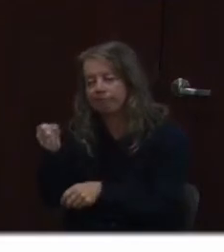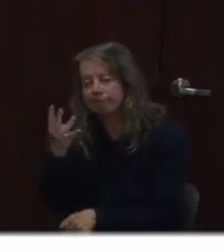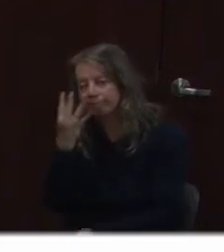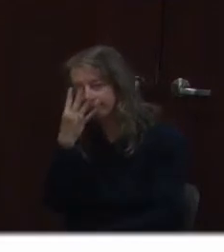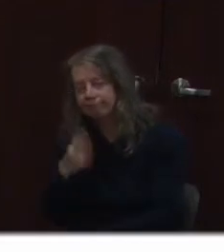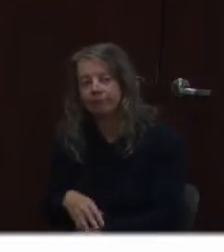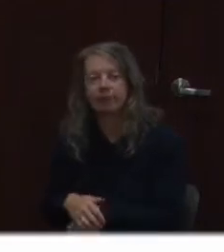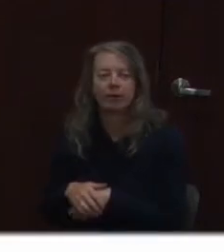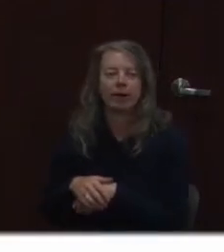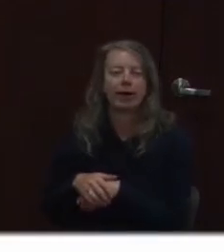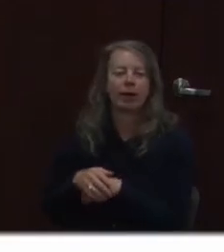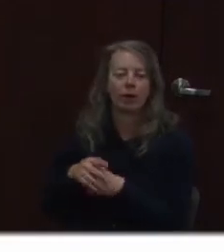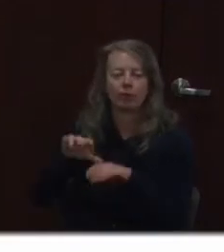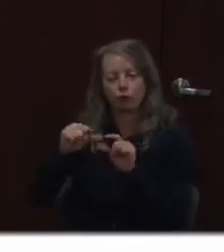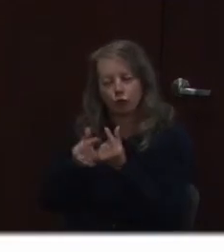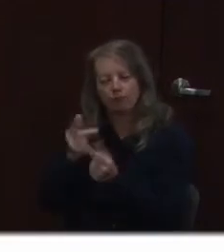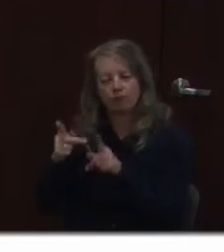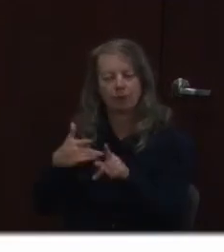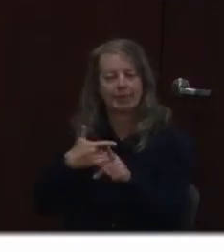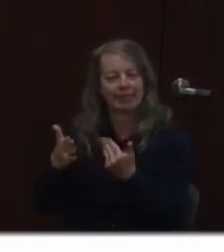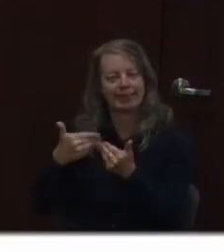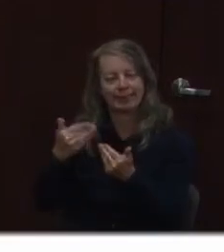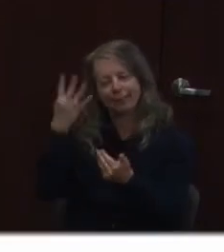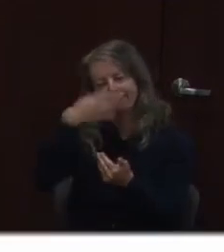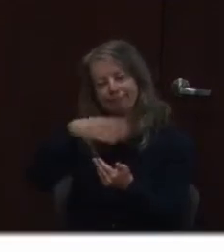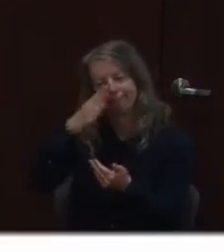historically marginalized populations.